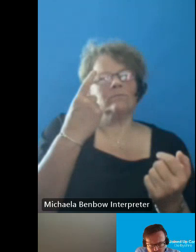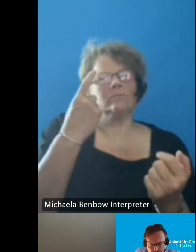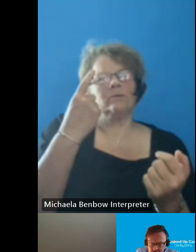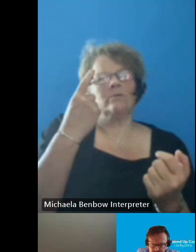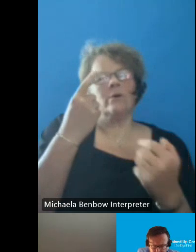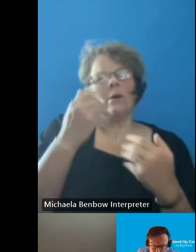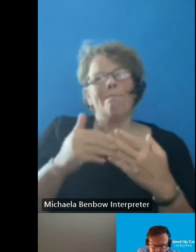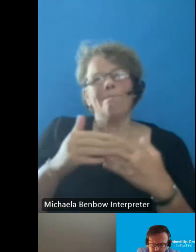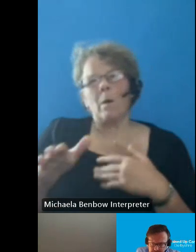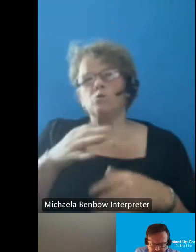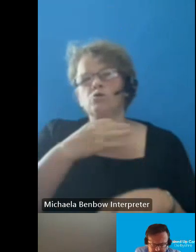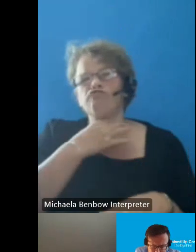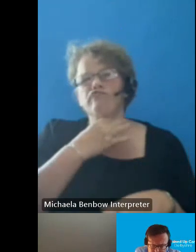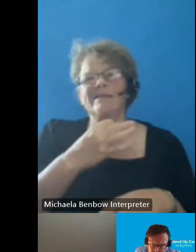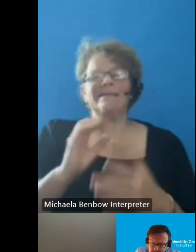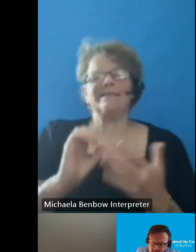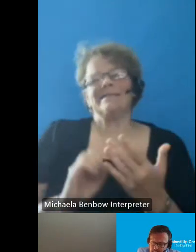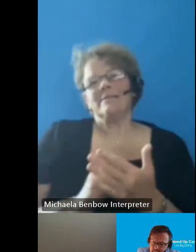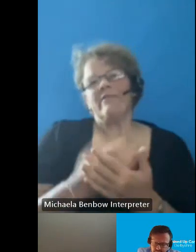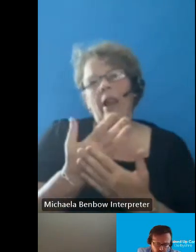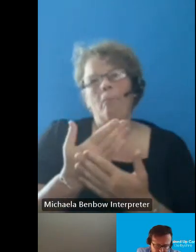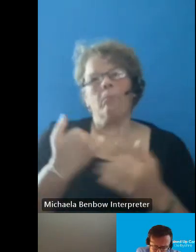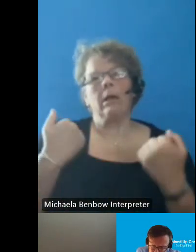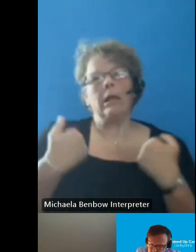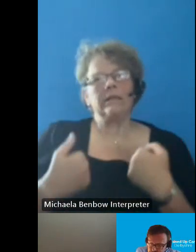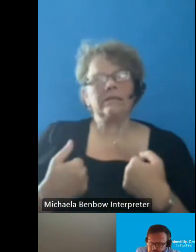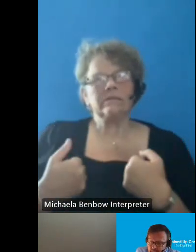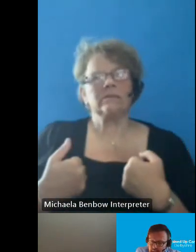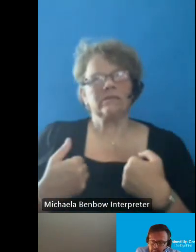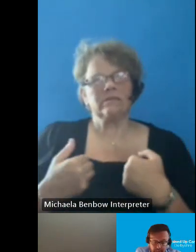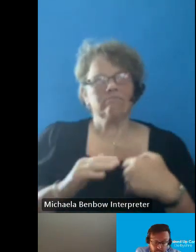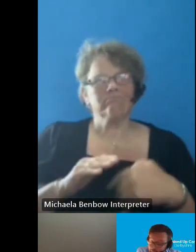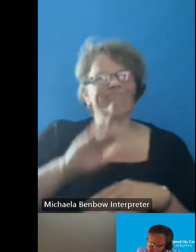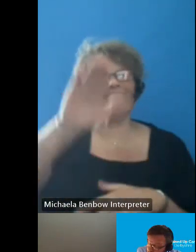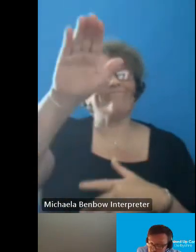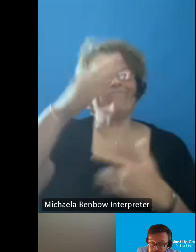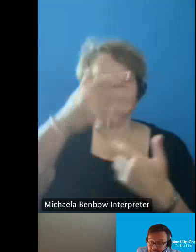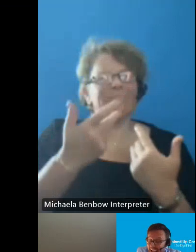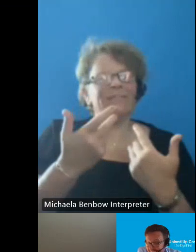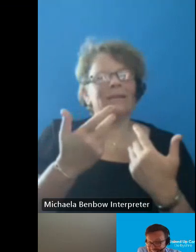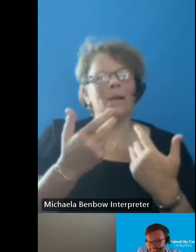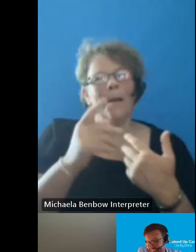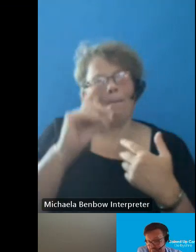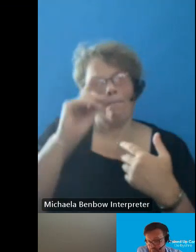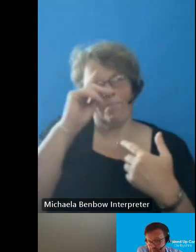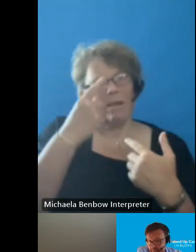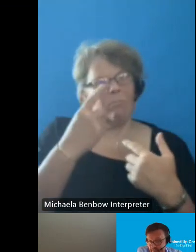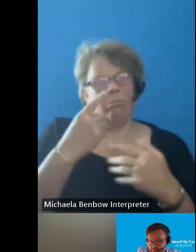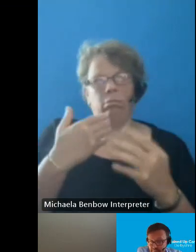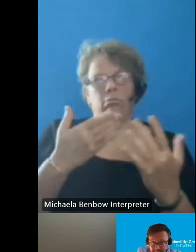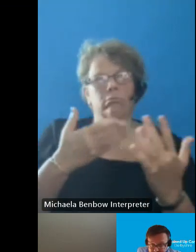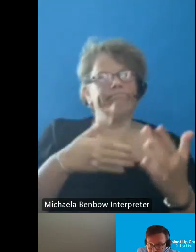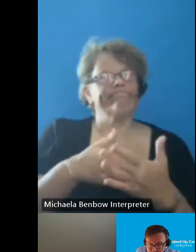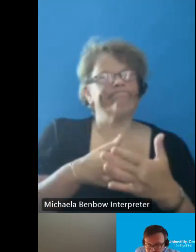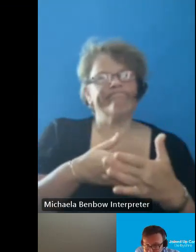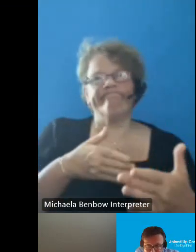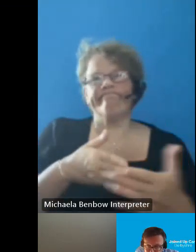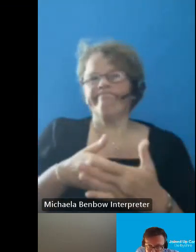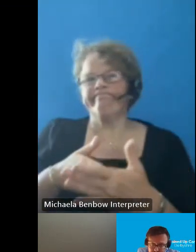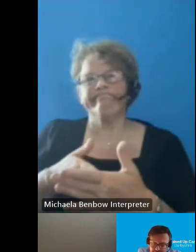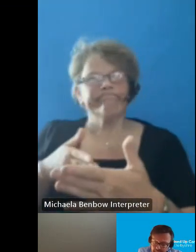risk of developing certain diseases, certain conditions, people who are perhaps not even accessing services, and based